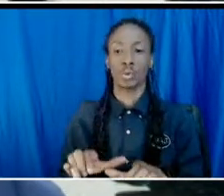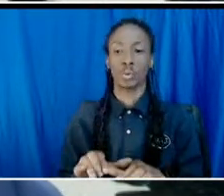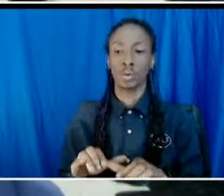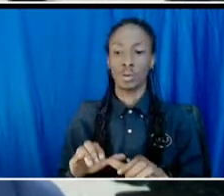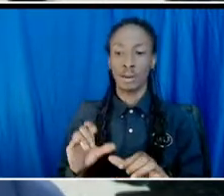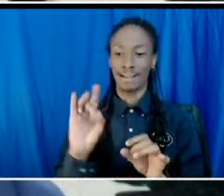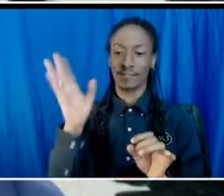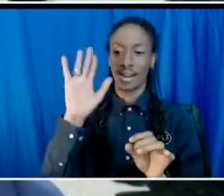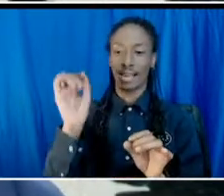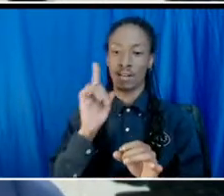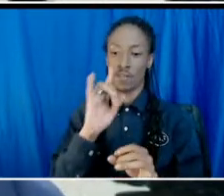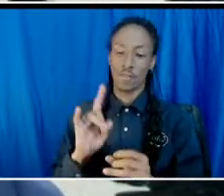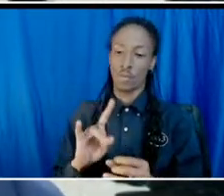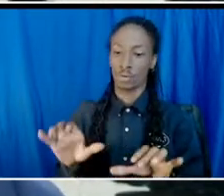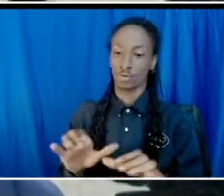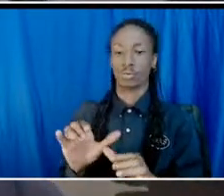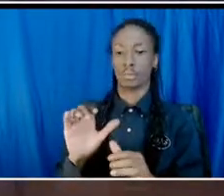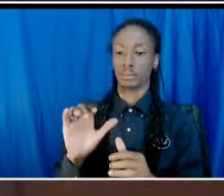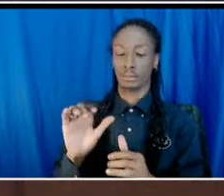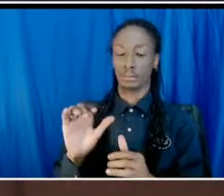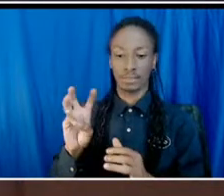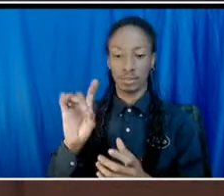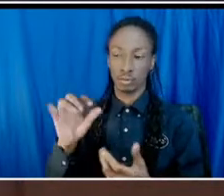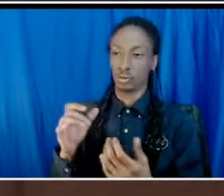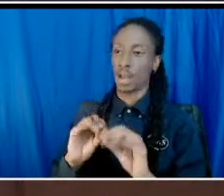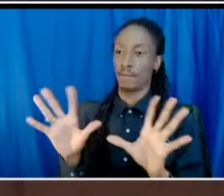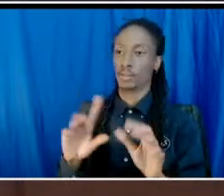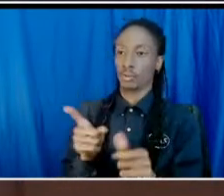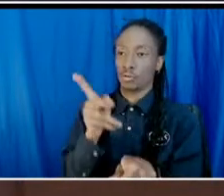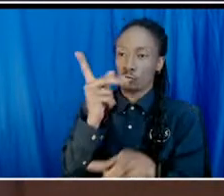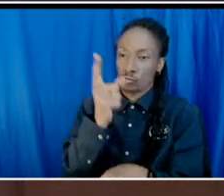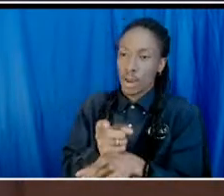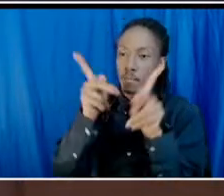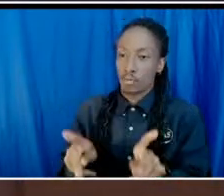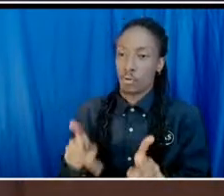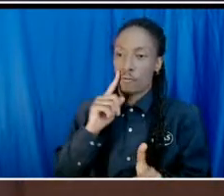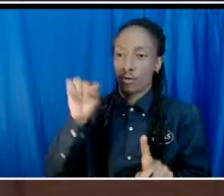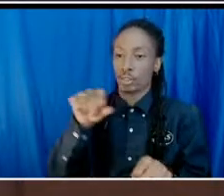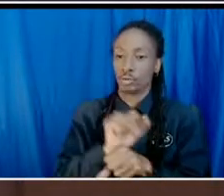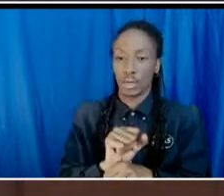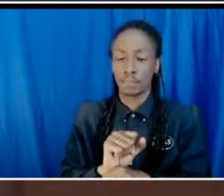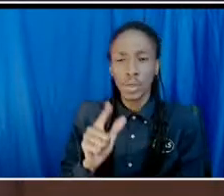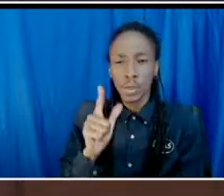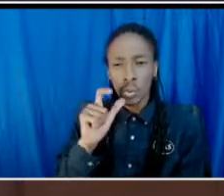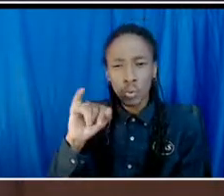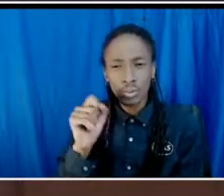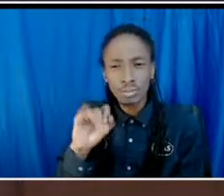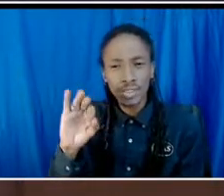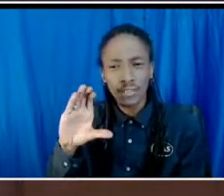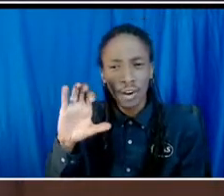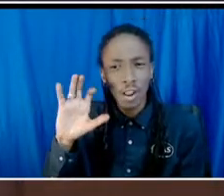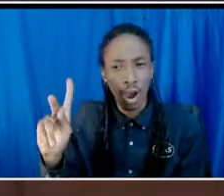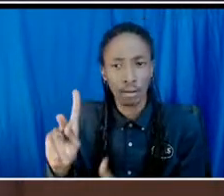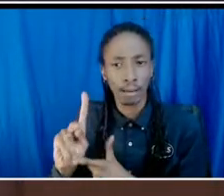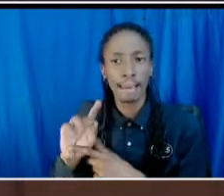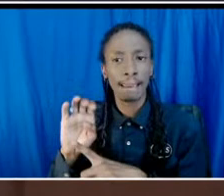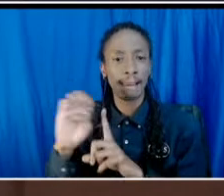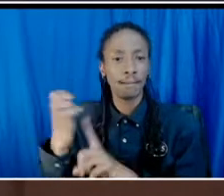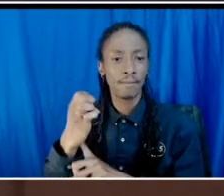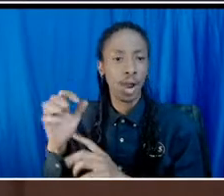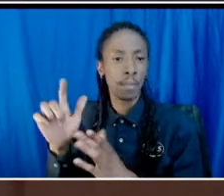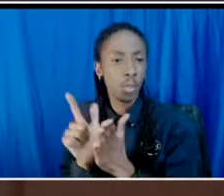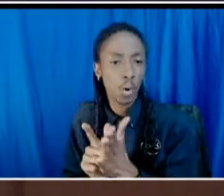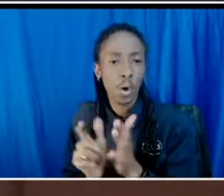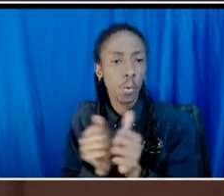right candidate for this job. So who's Jeff Clark? An environmental lawyer with no experience relevant to